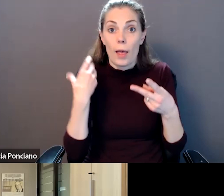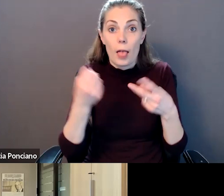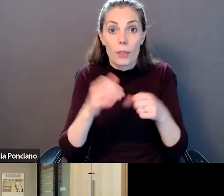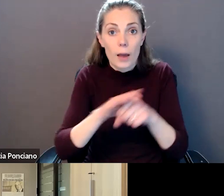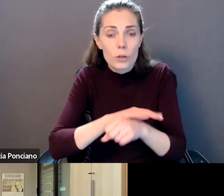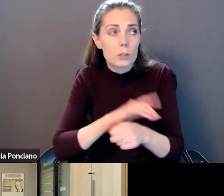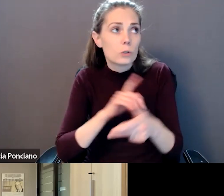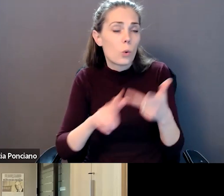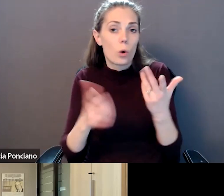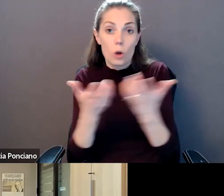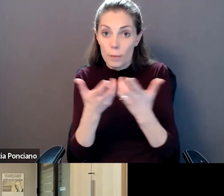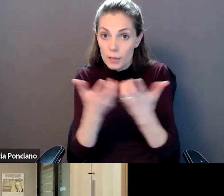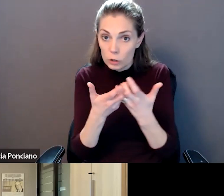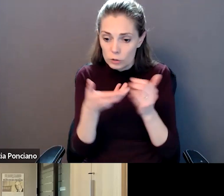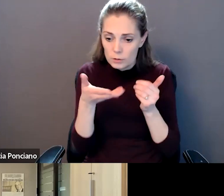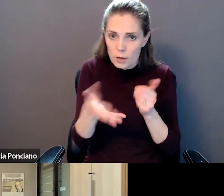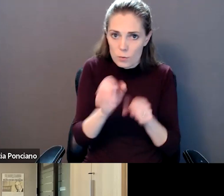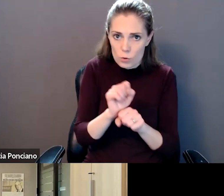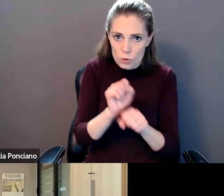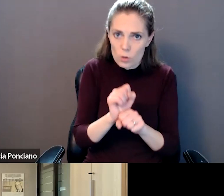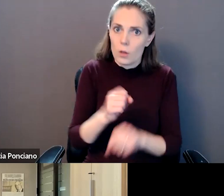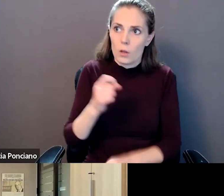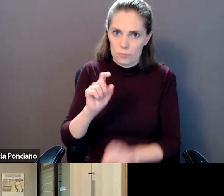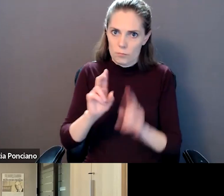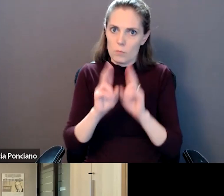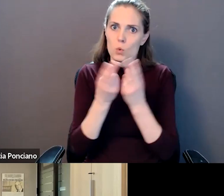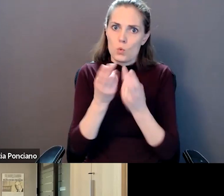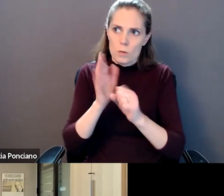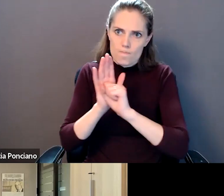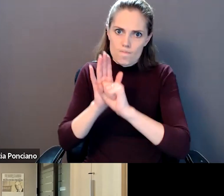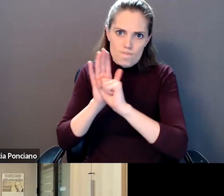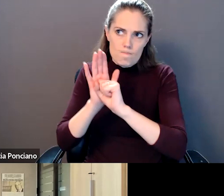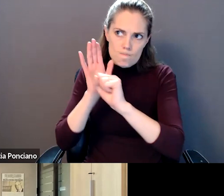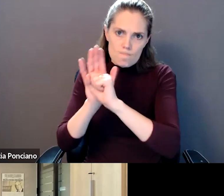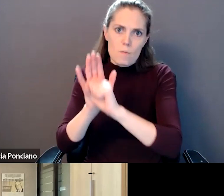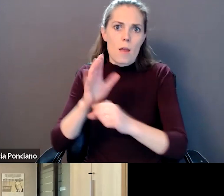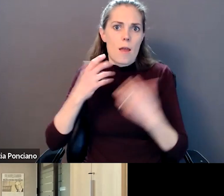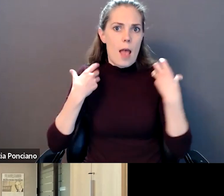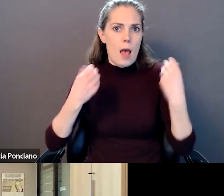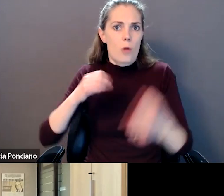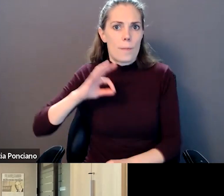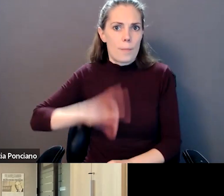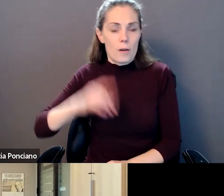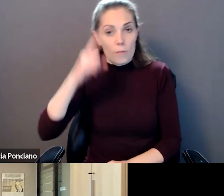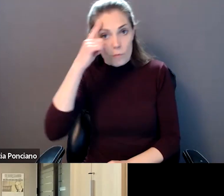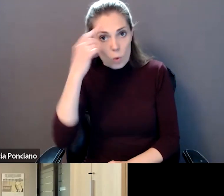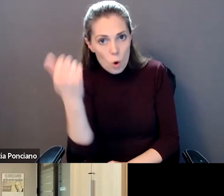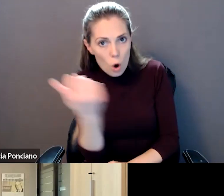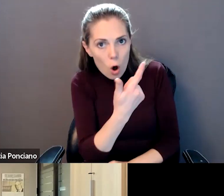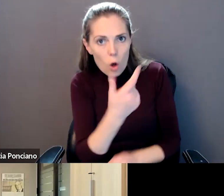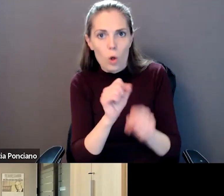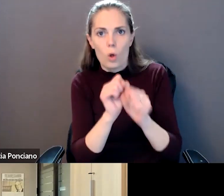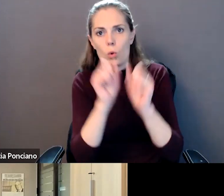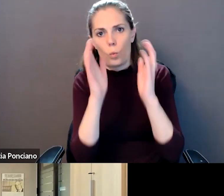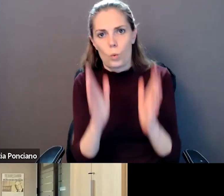workplace. We push very hard to extend health-related benefits to all workers, whether they're unionized or not, by lobbying for universal